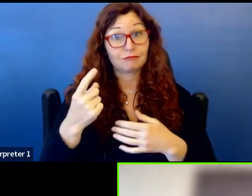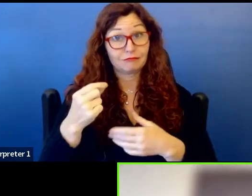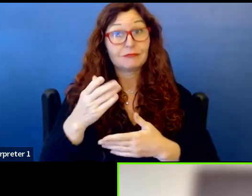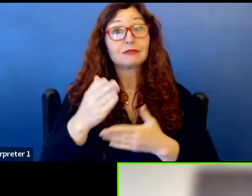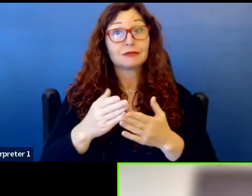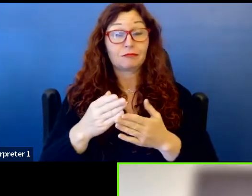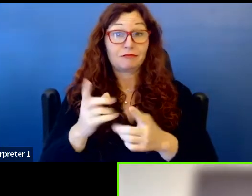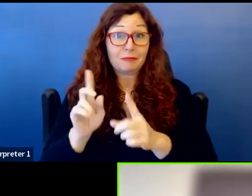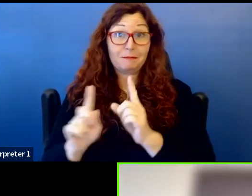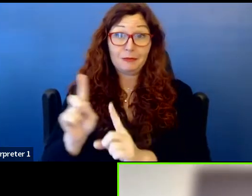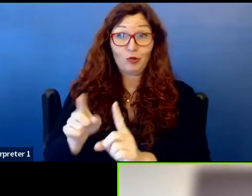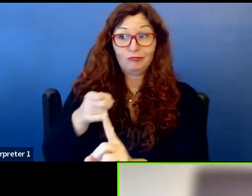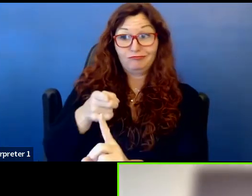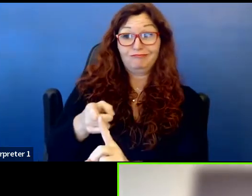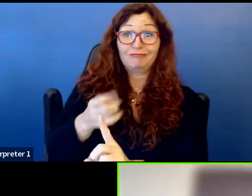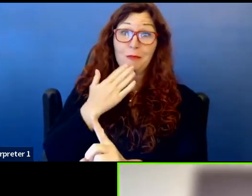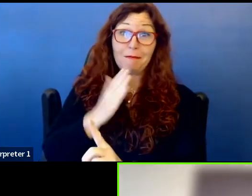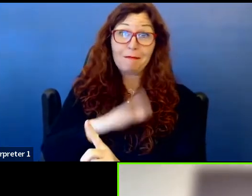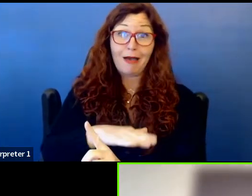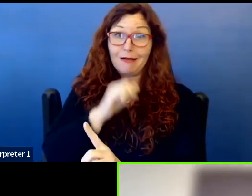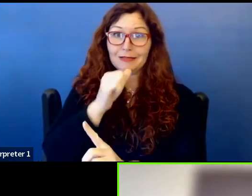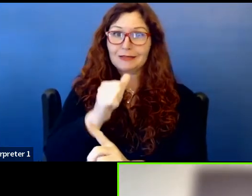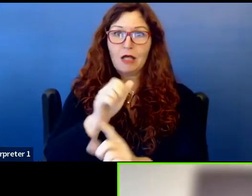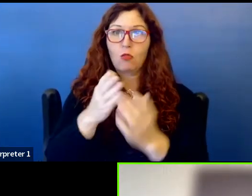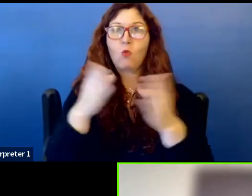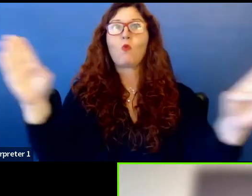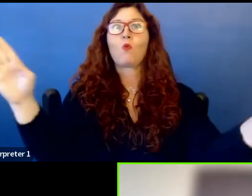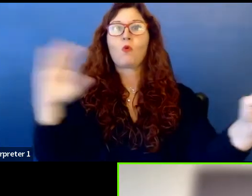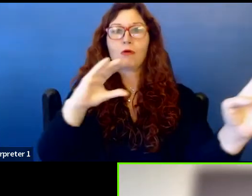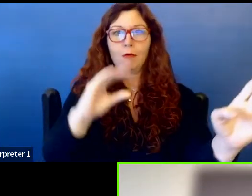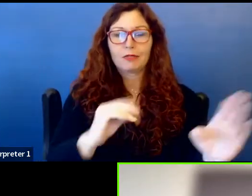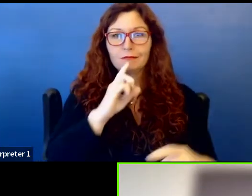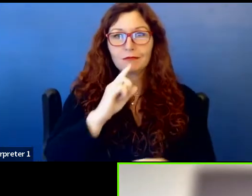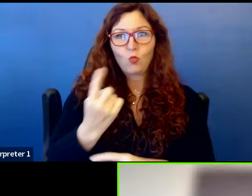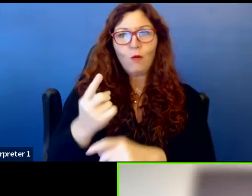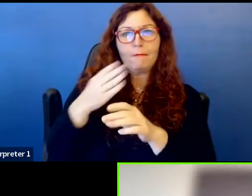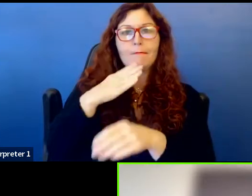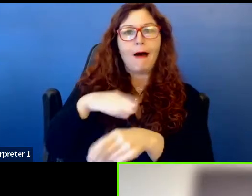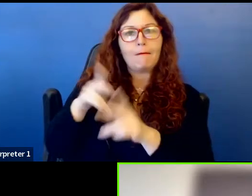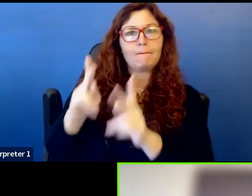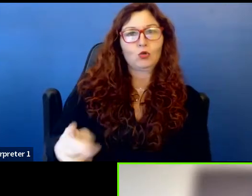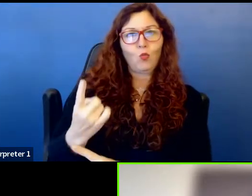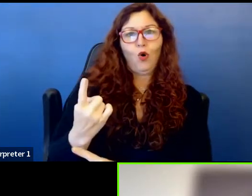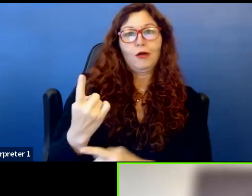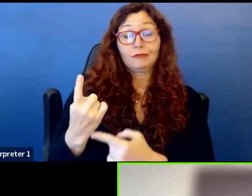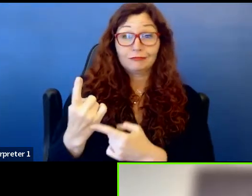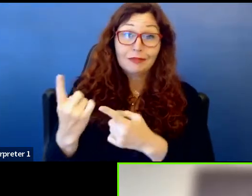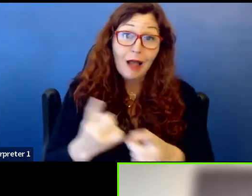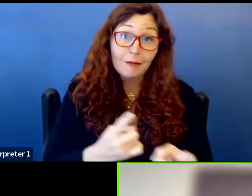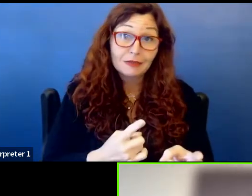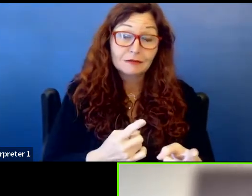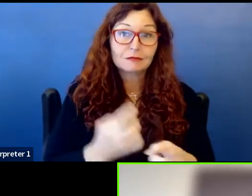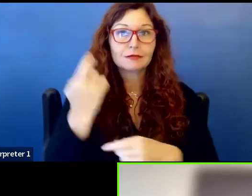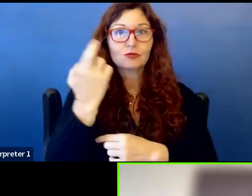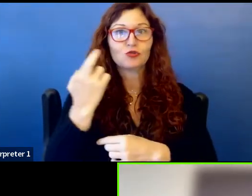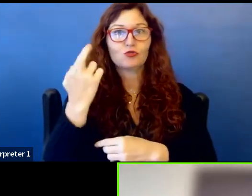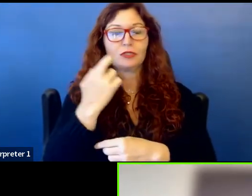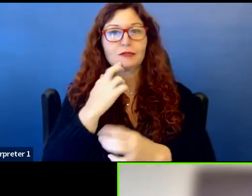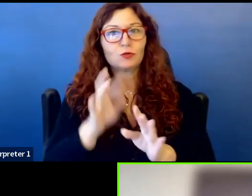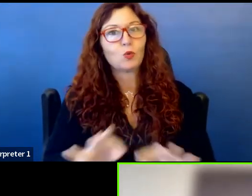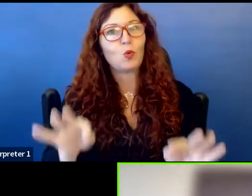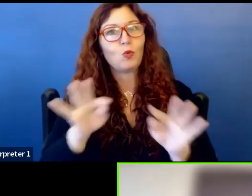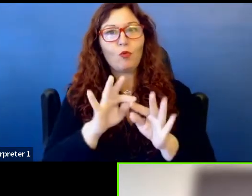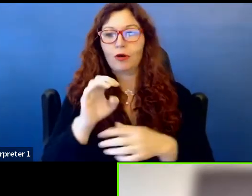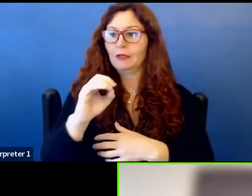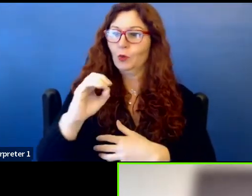that um that's where entities like eoc and um our state department of labor and federal labor um that they're really important in terms